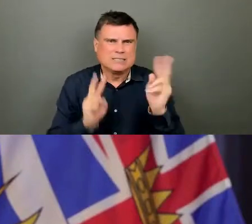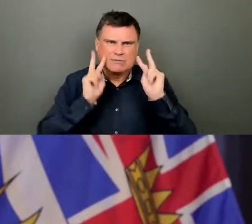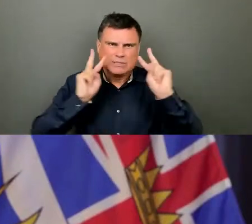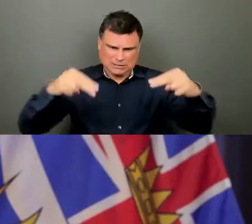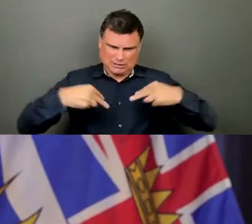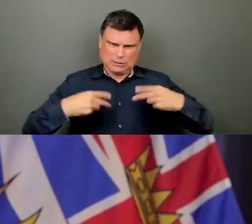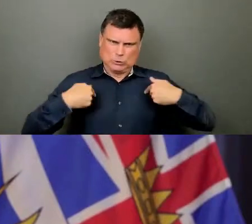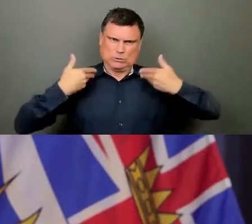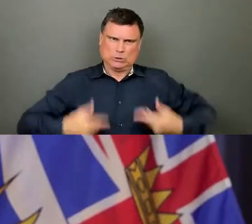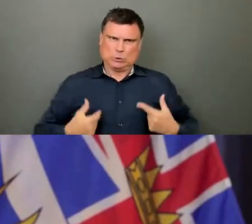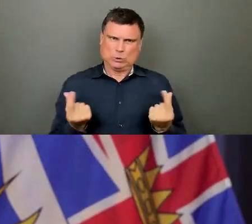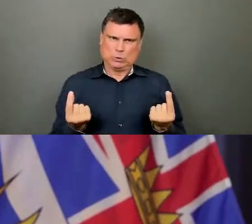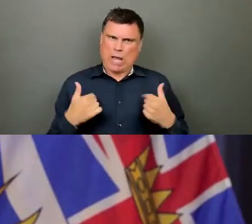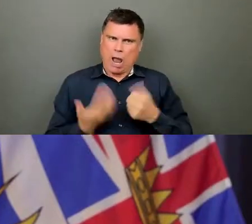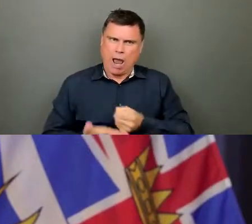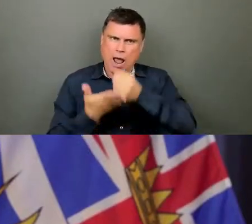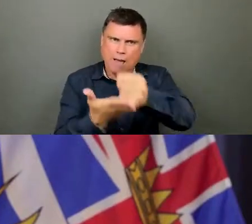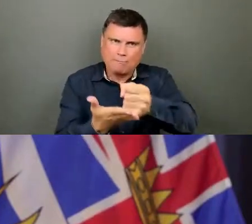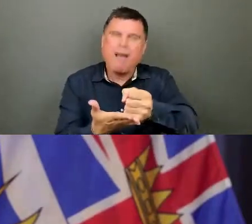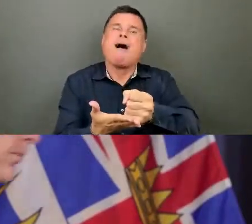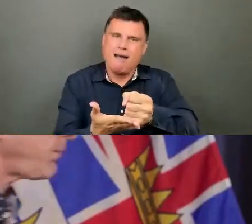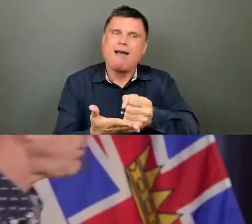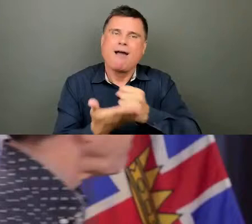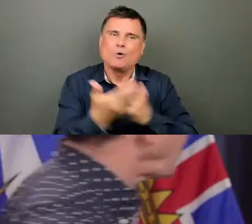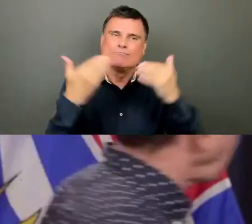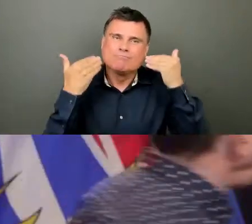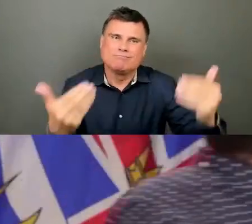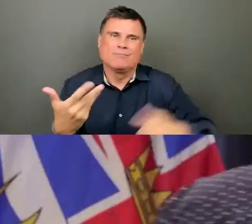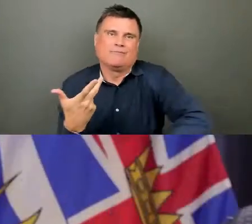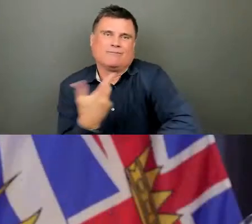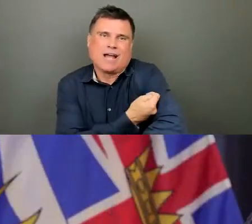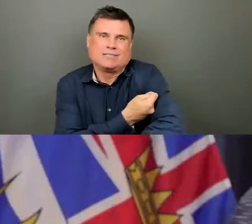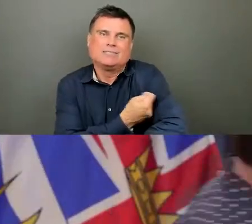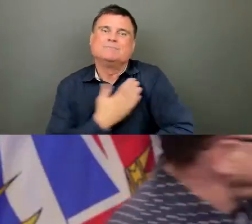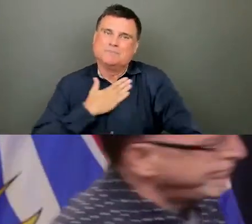Thank you very much, and we're happy to take your questions.